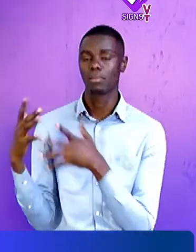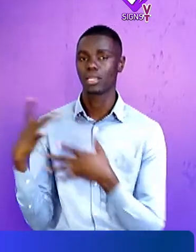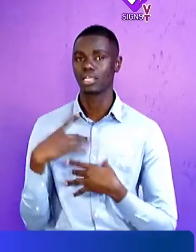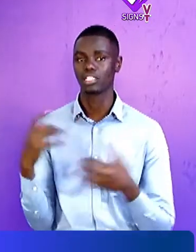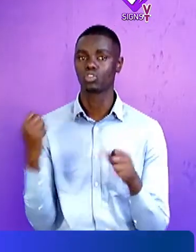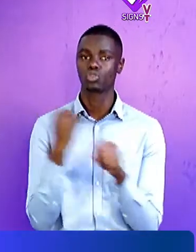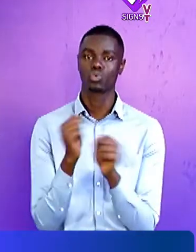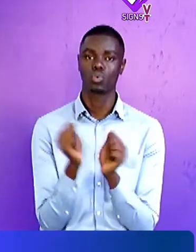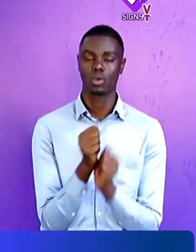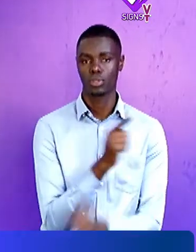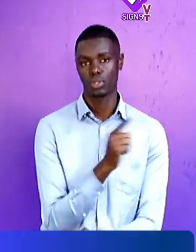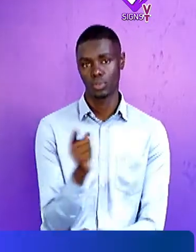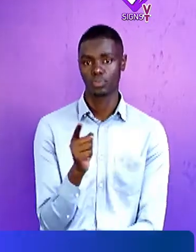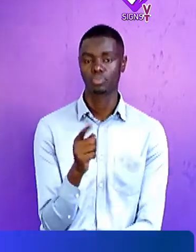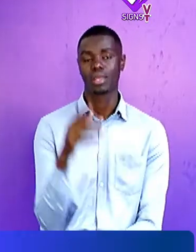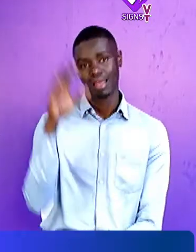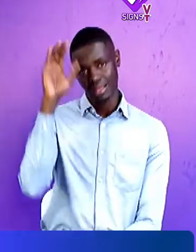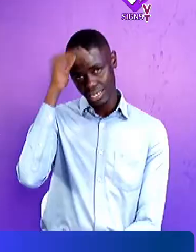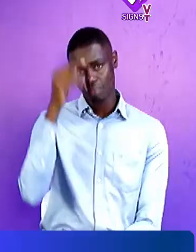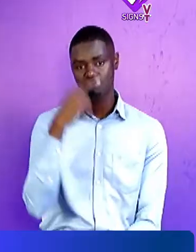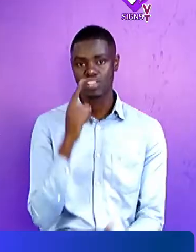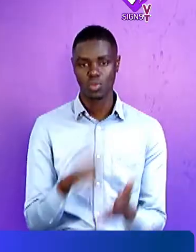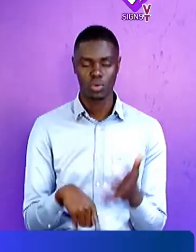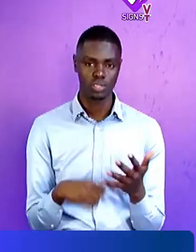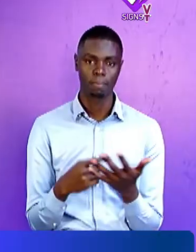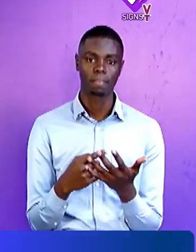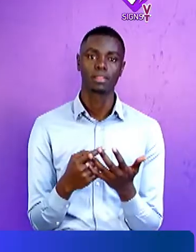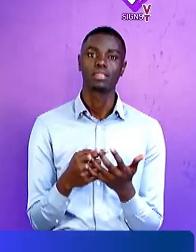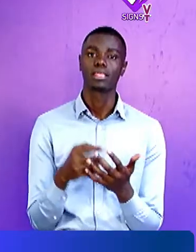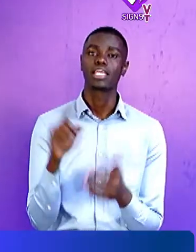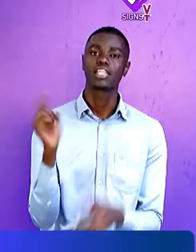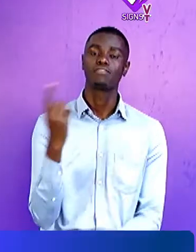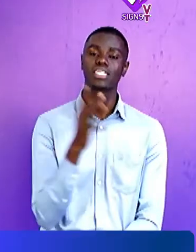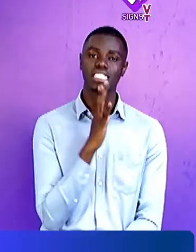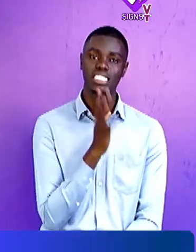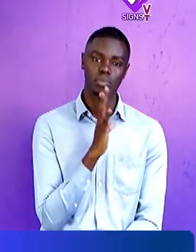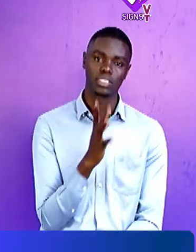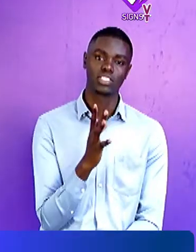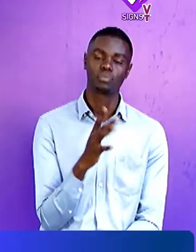what Obama said. Then Trump said when he had his first speech,